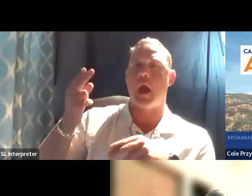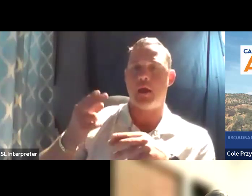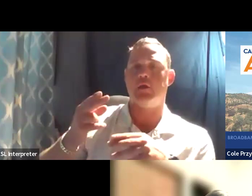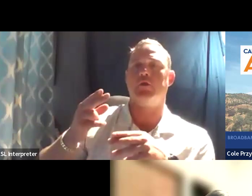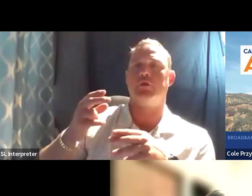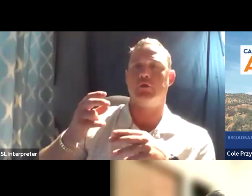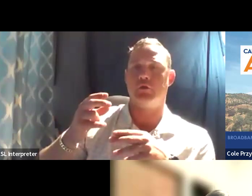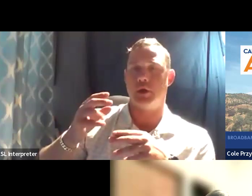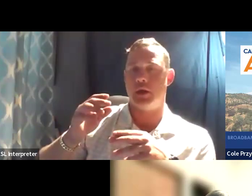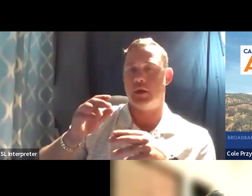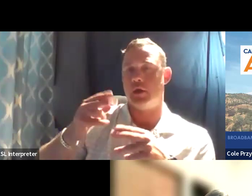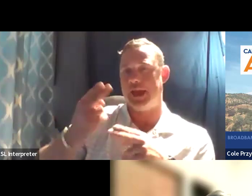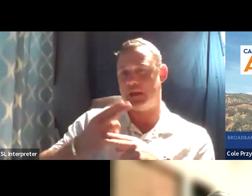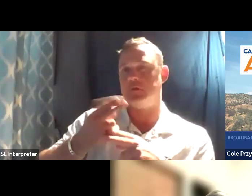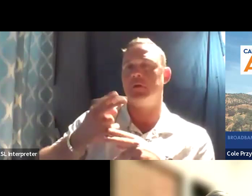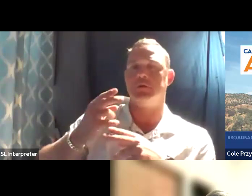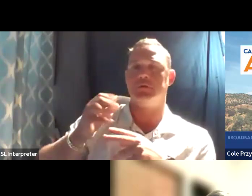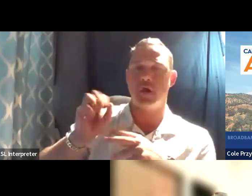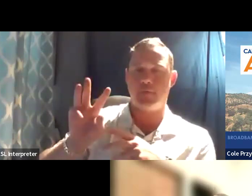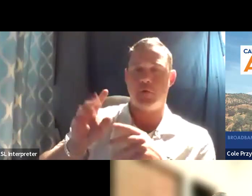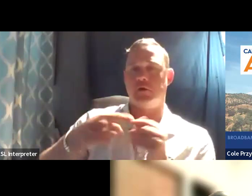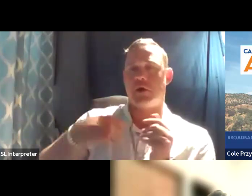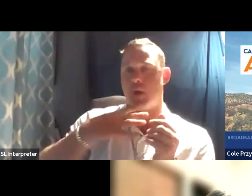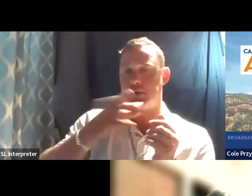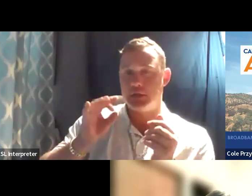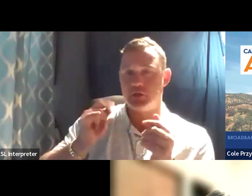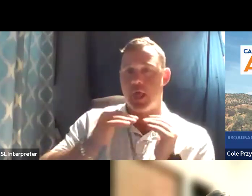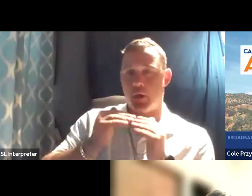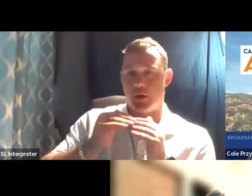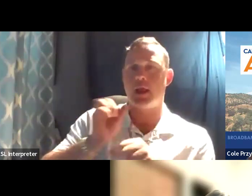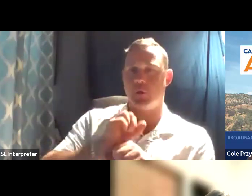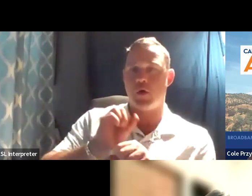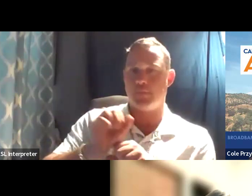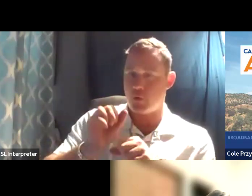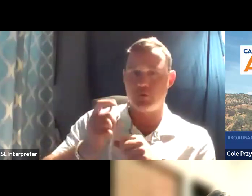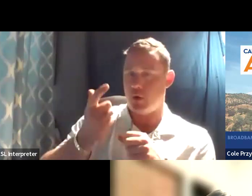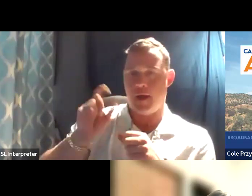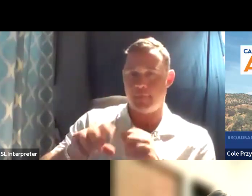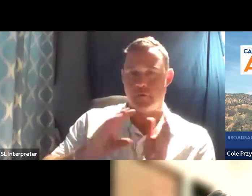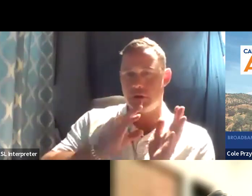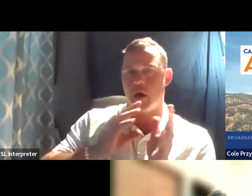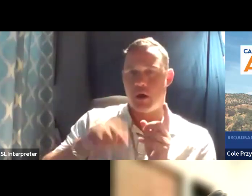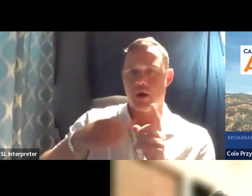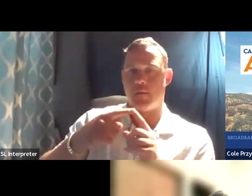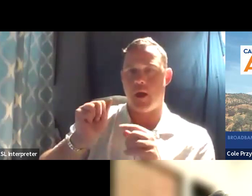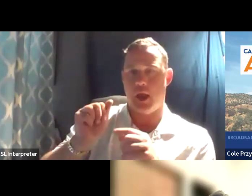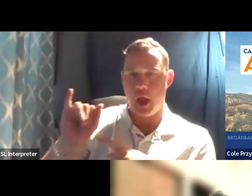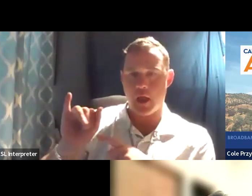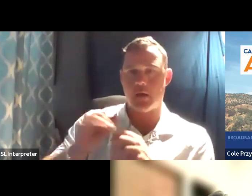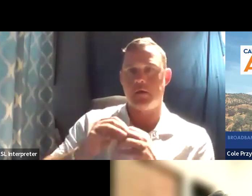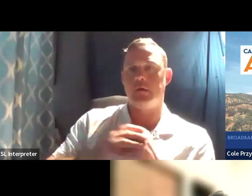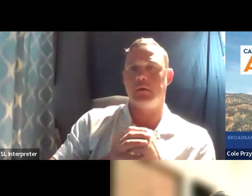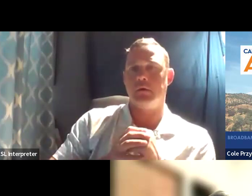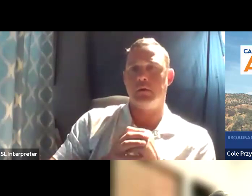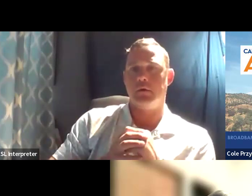kinds of software. Like today, if you're talking about digital equity and you're talking about the workforce, you have to be talking about AI